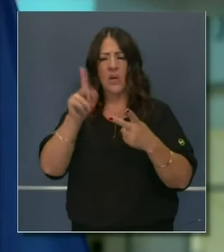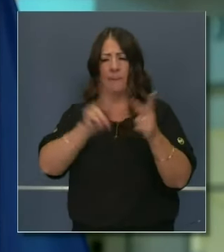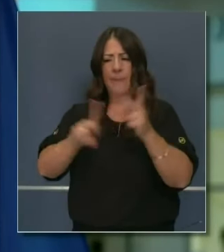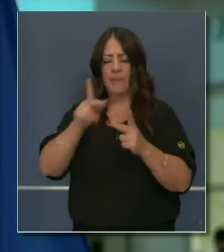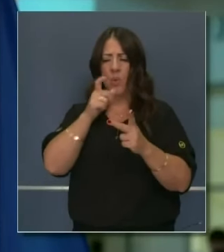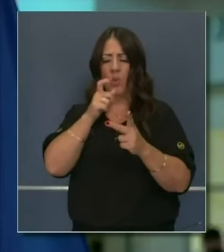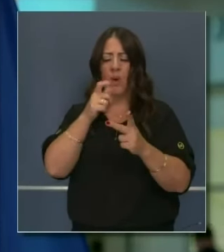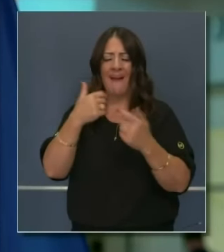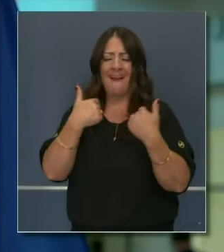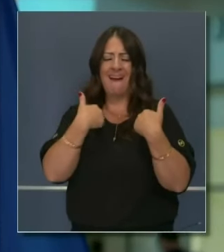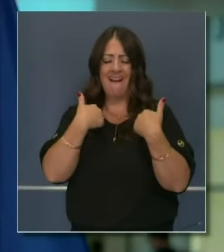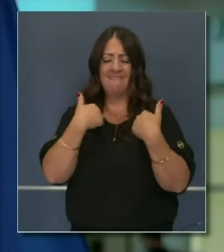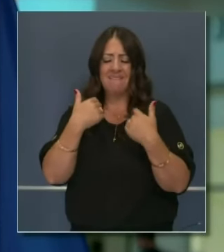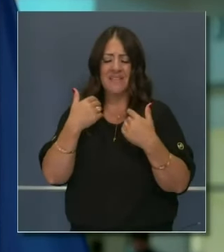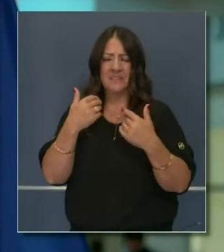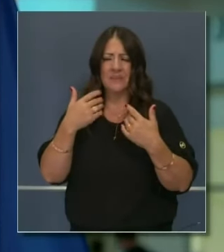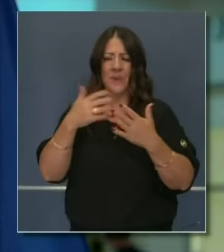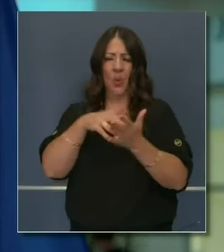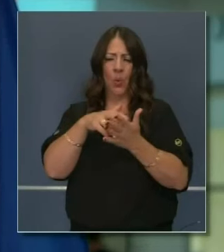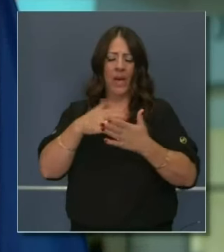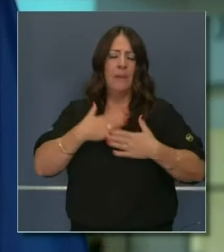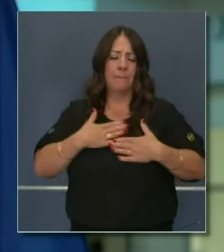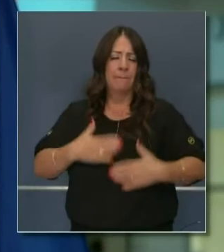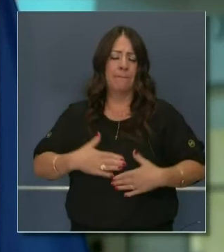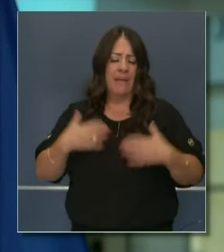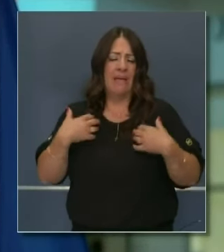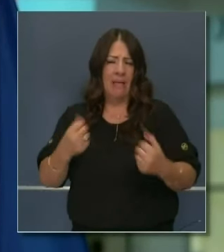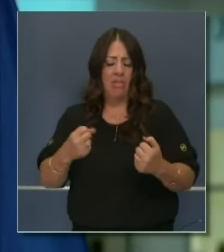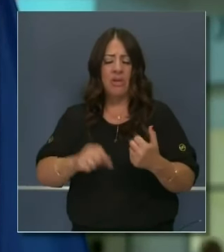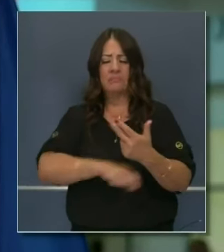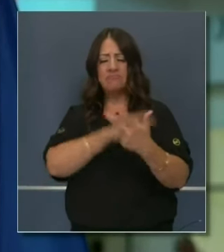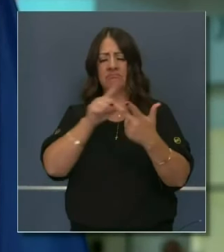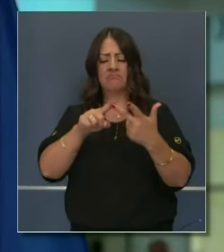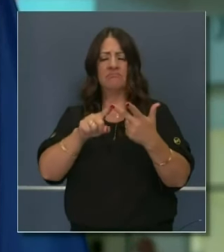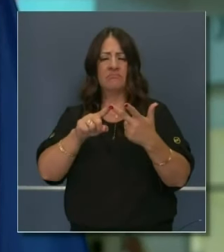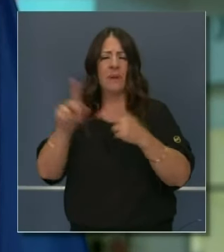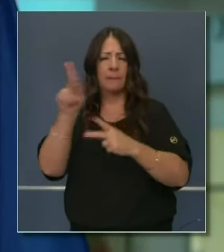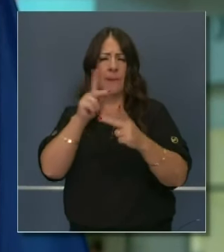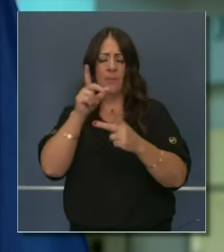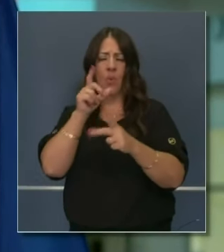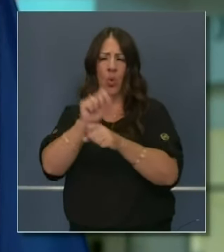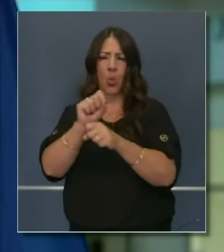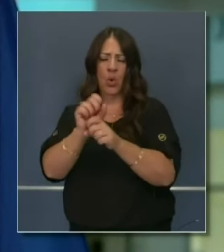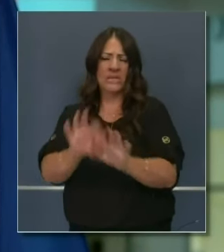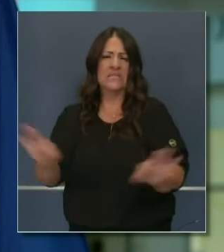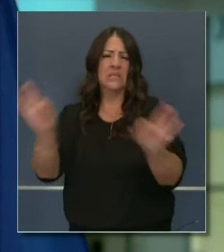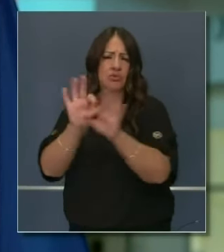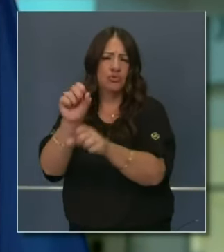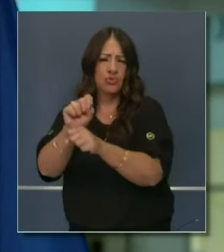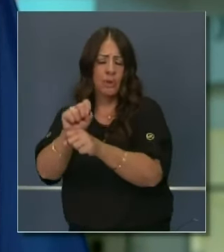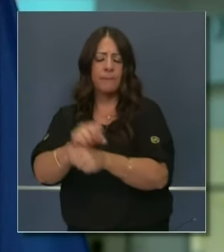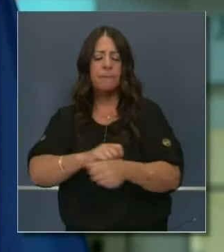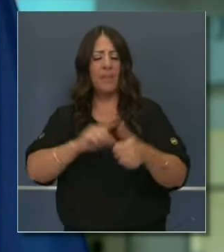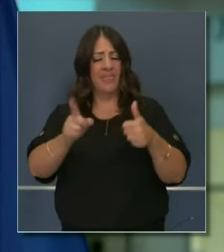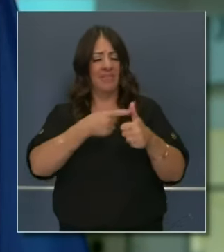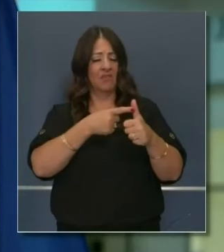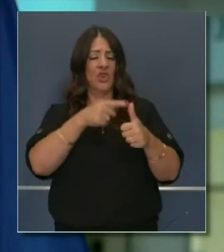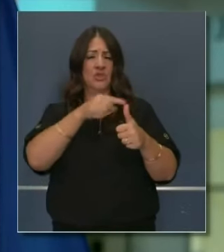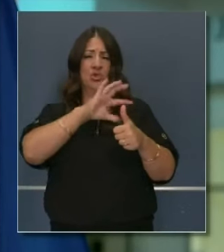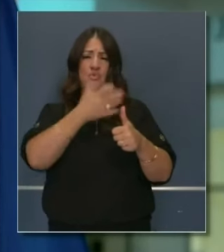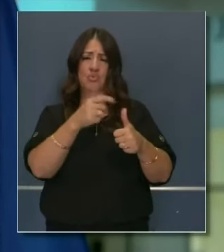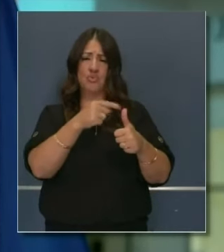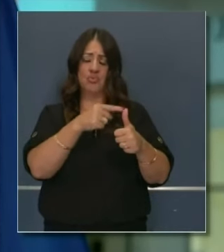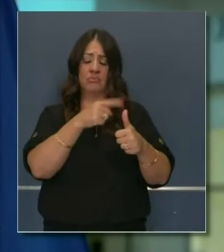essential workers. For those in the B section of phase 1, should they be expecting to get this